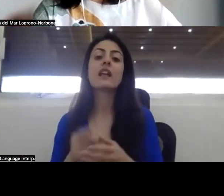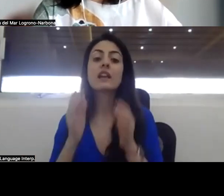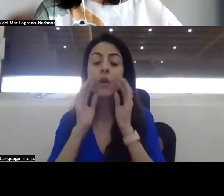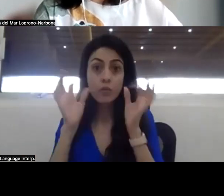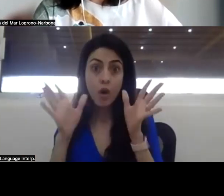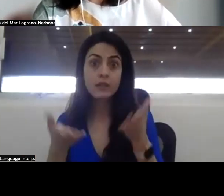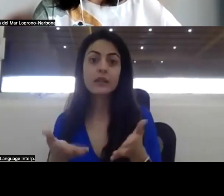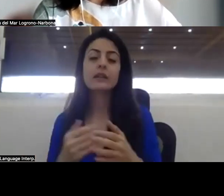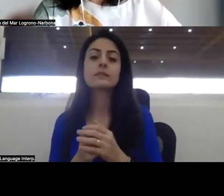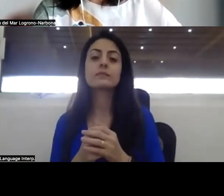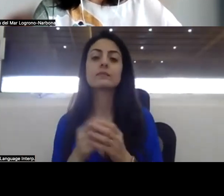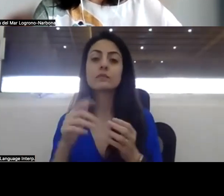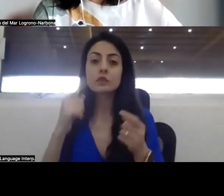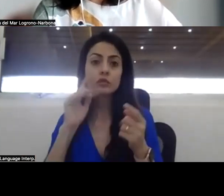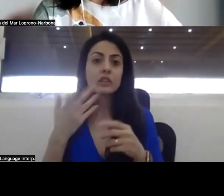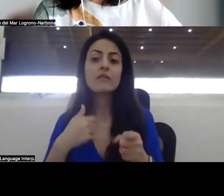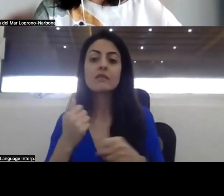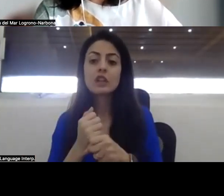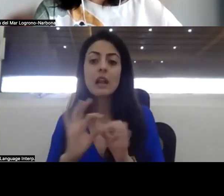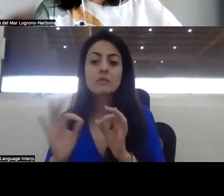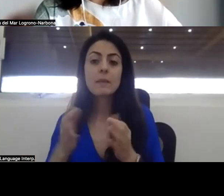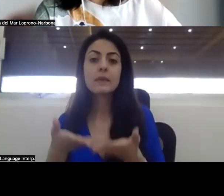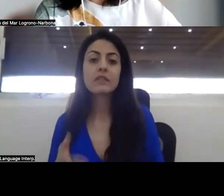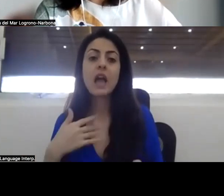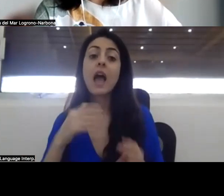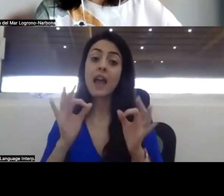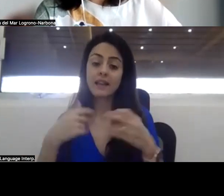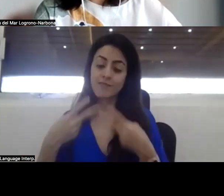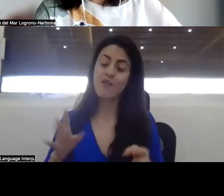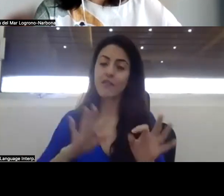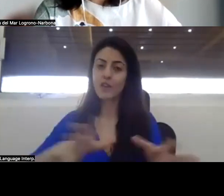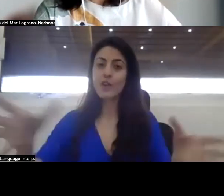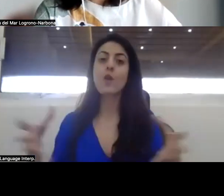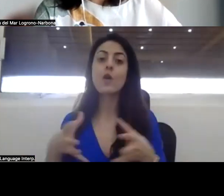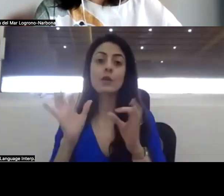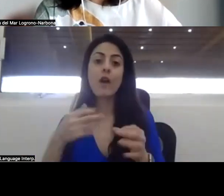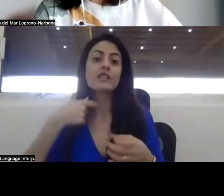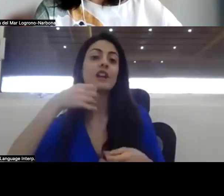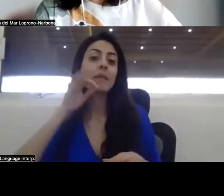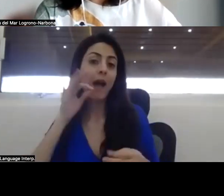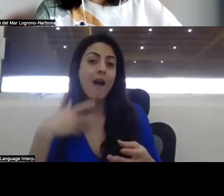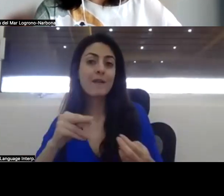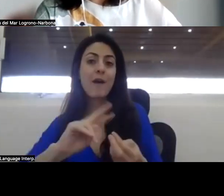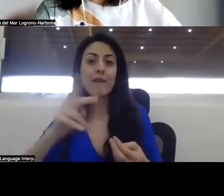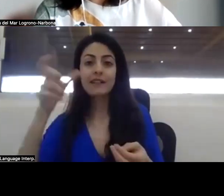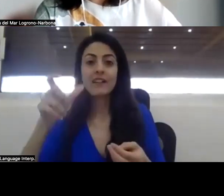Zania, Rania, Zaina, and the rest of the team, and UNICEF, and the EU and the ministry.